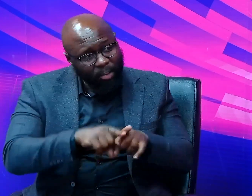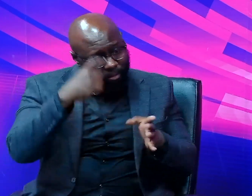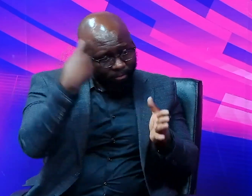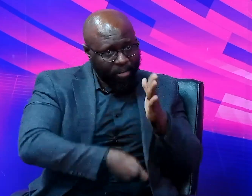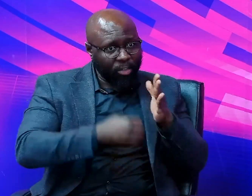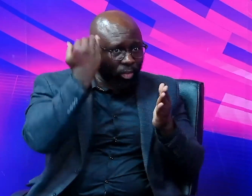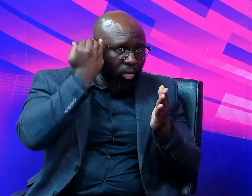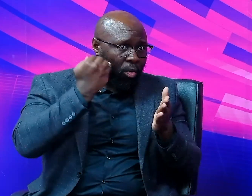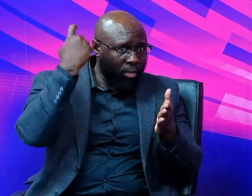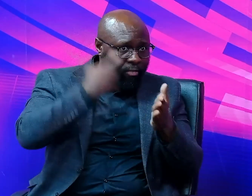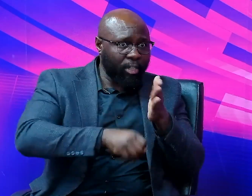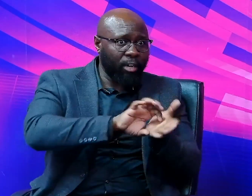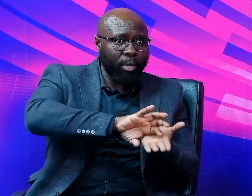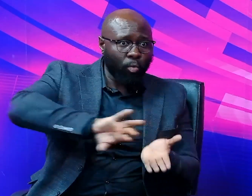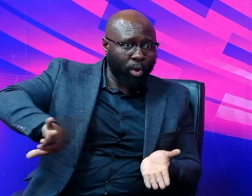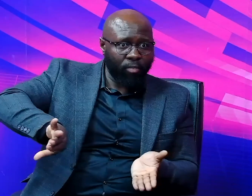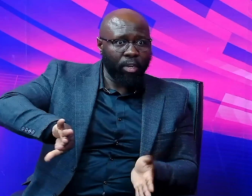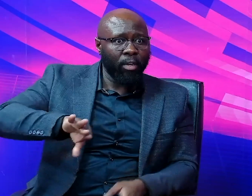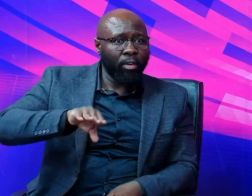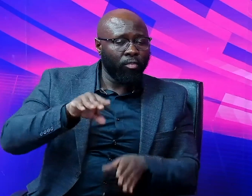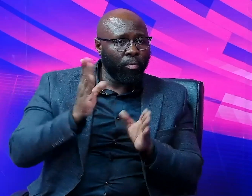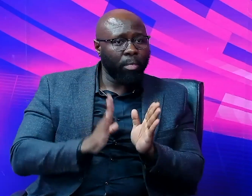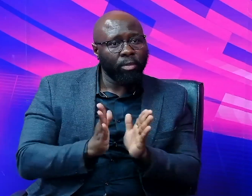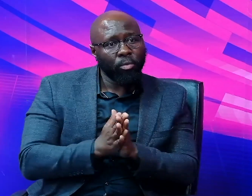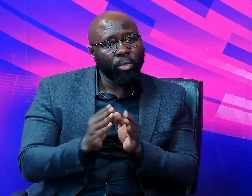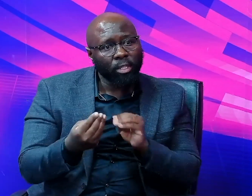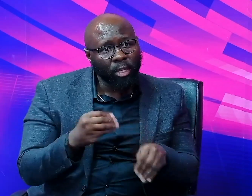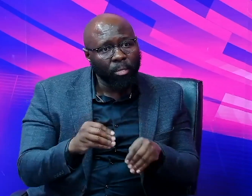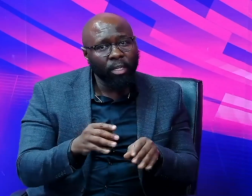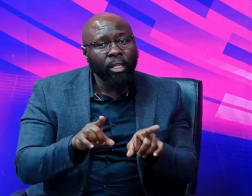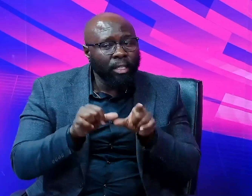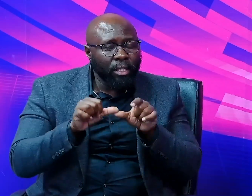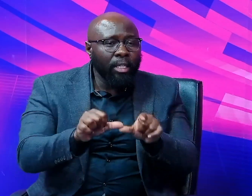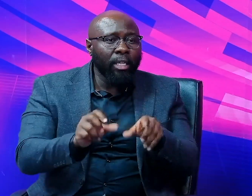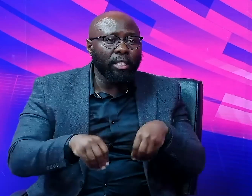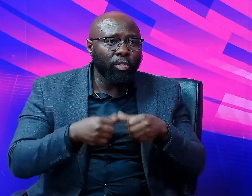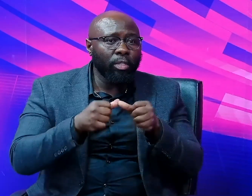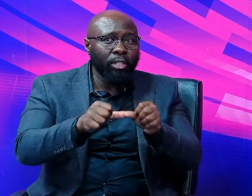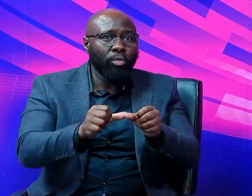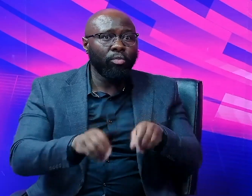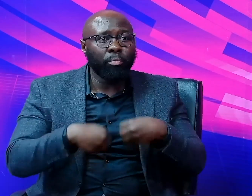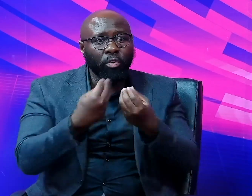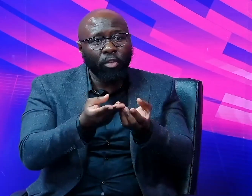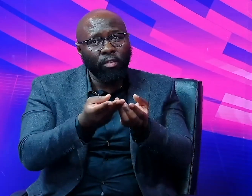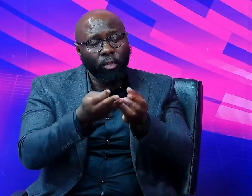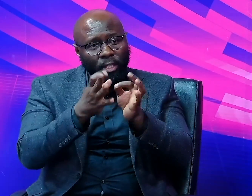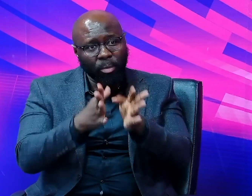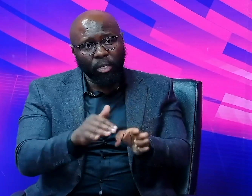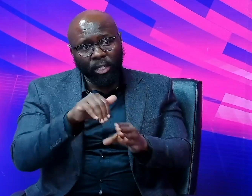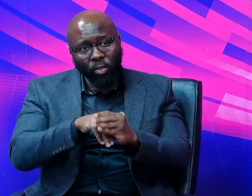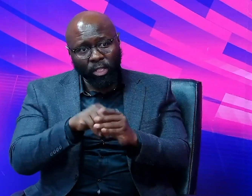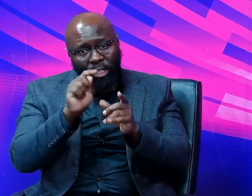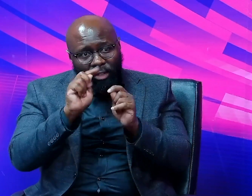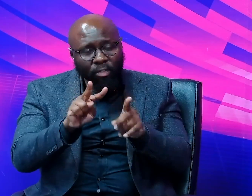sign language interpreter there. And also, it also gives a waiver to a persons with disability. And also